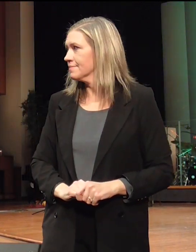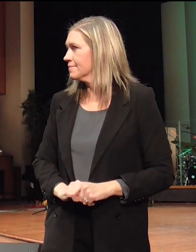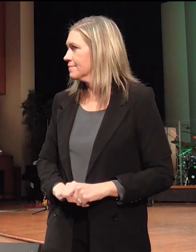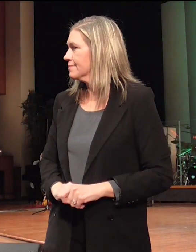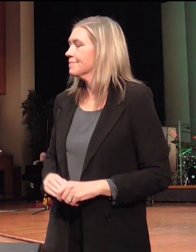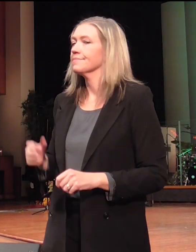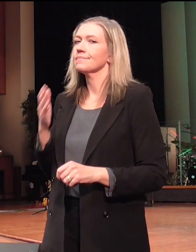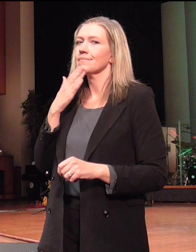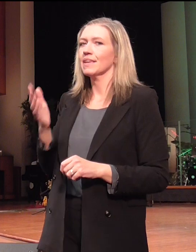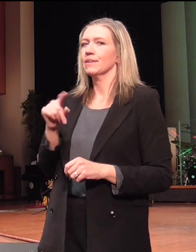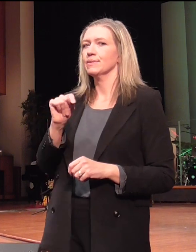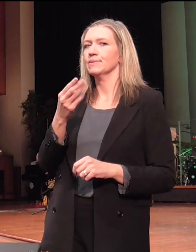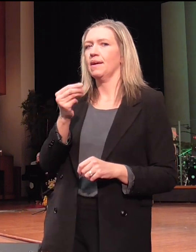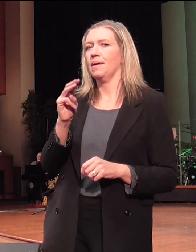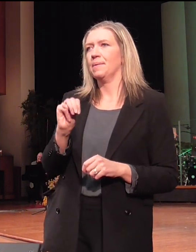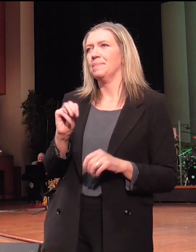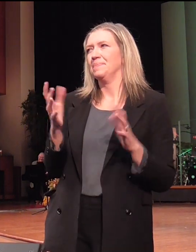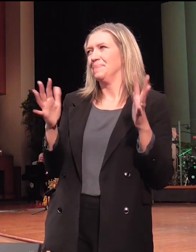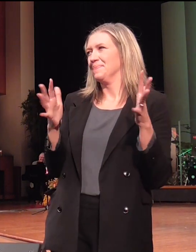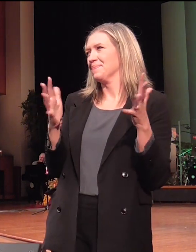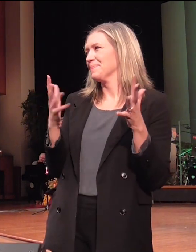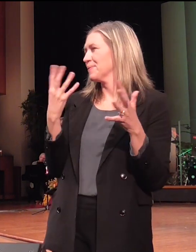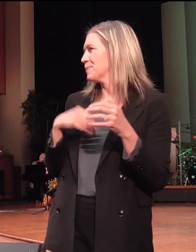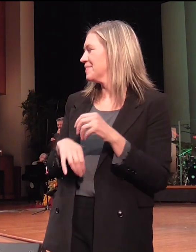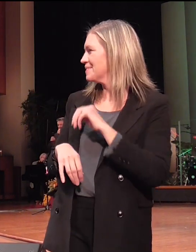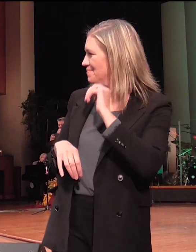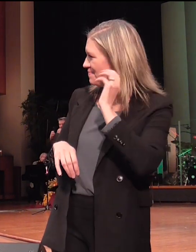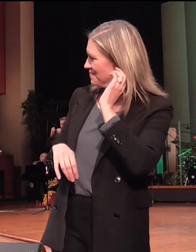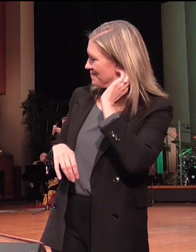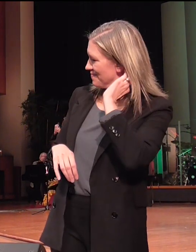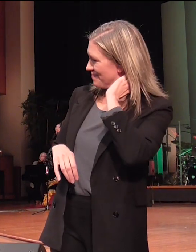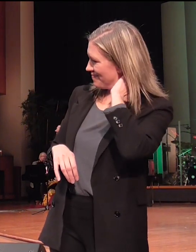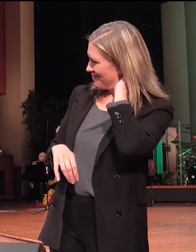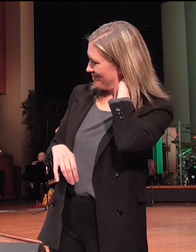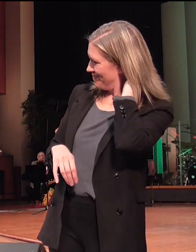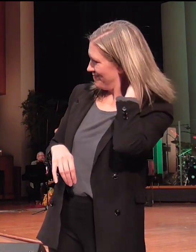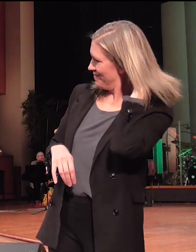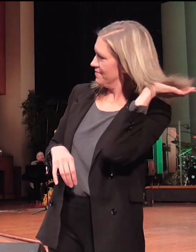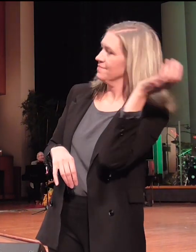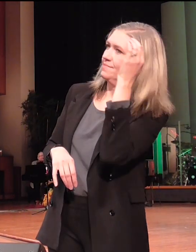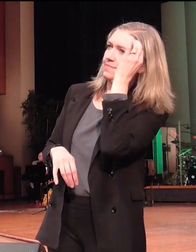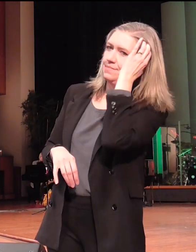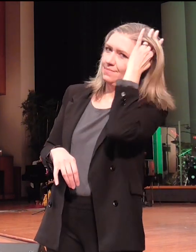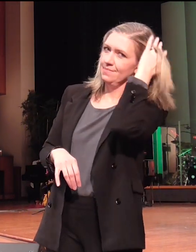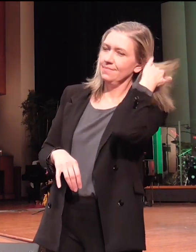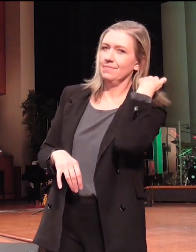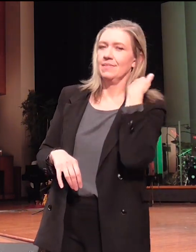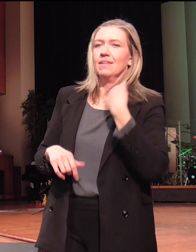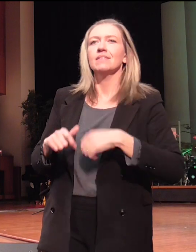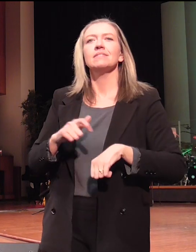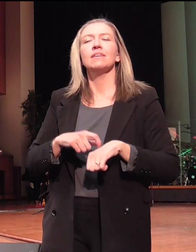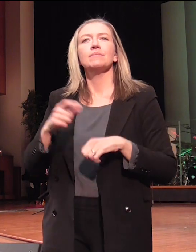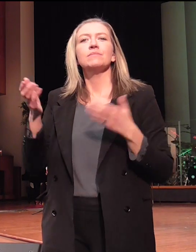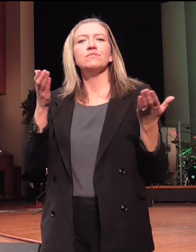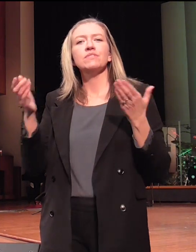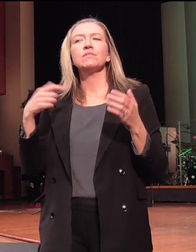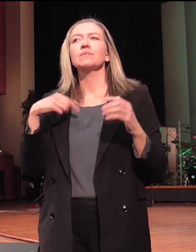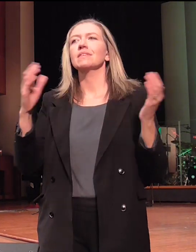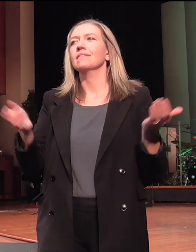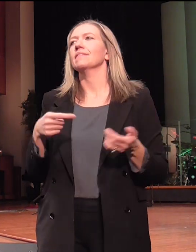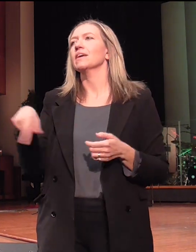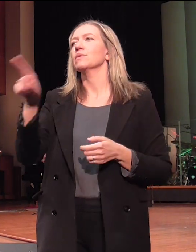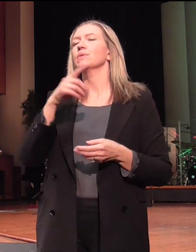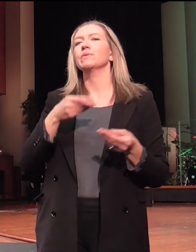Hello. Thank you, Tom. Thank you very much. Beautiful. It's the time in our service where we invite you to